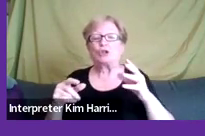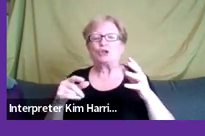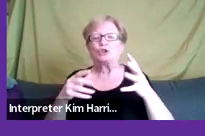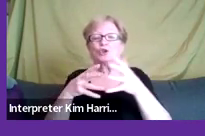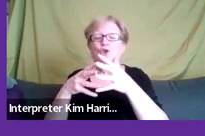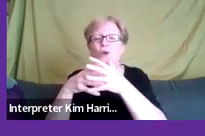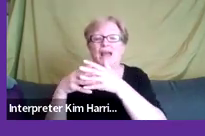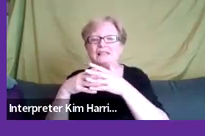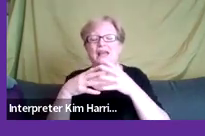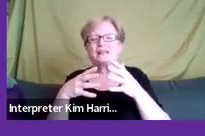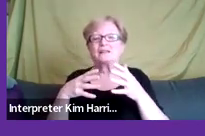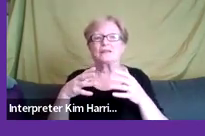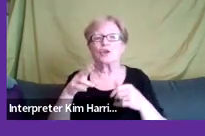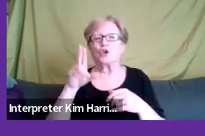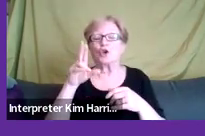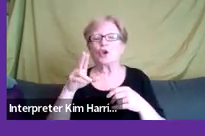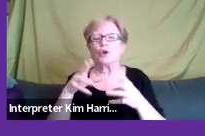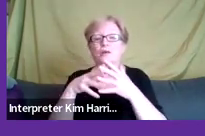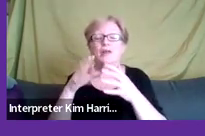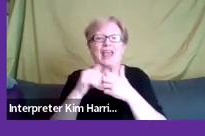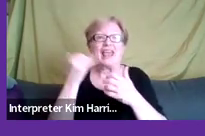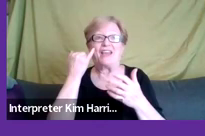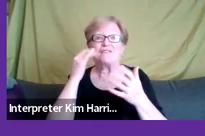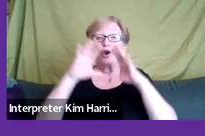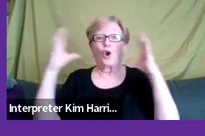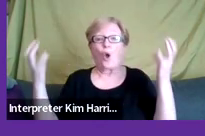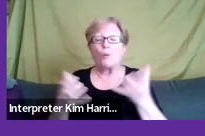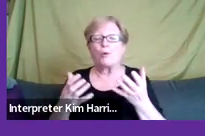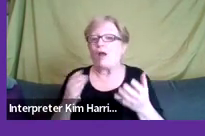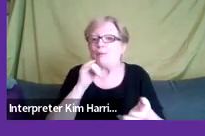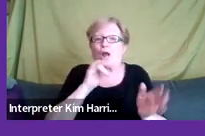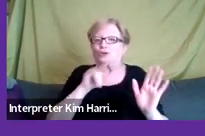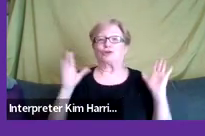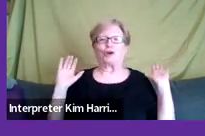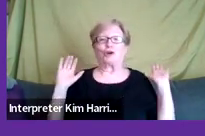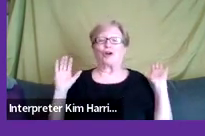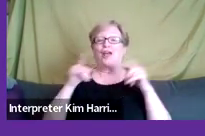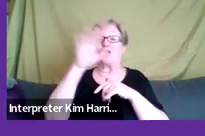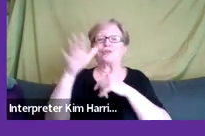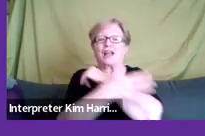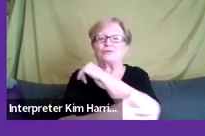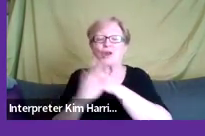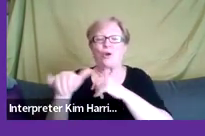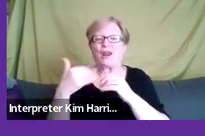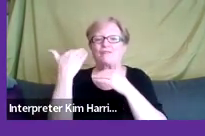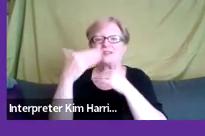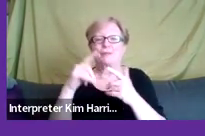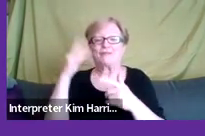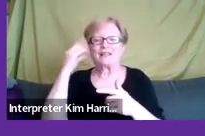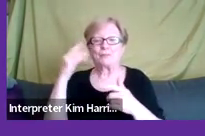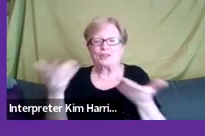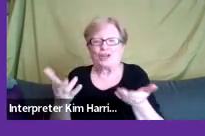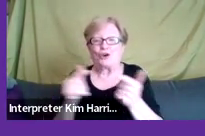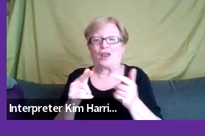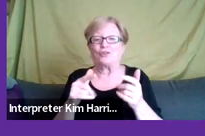American, or if they are global, I'm not sure about those countries as I only have lived experience in the United States